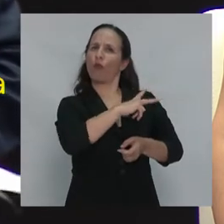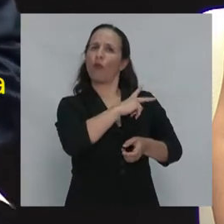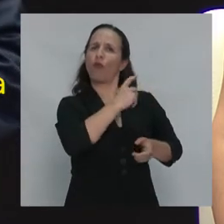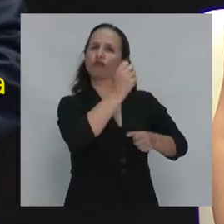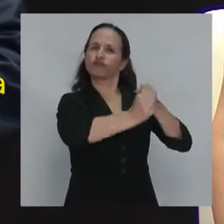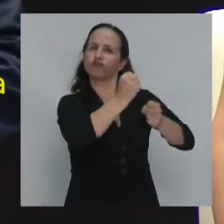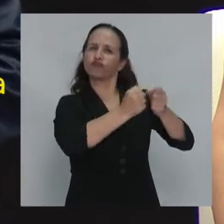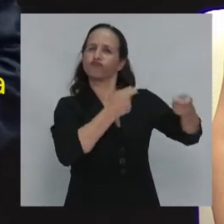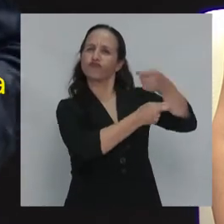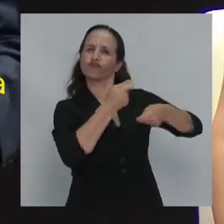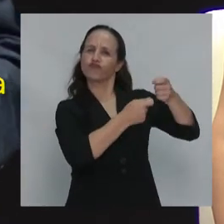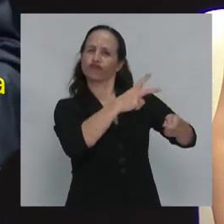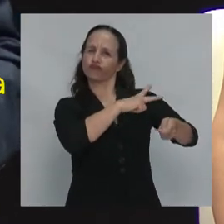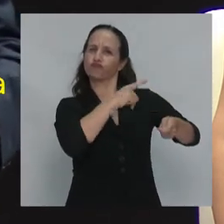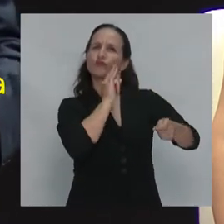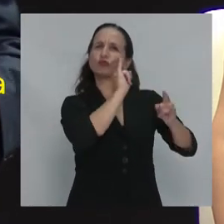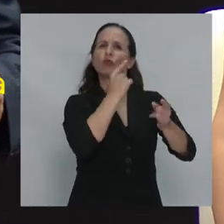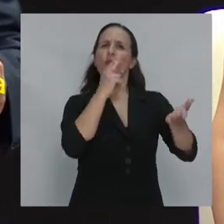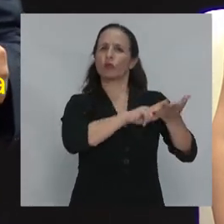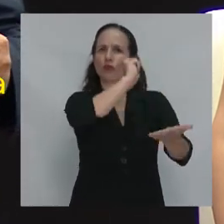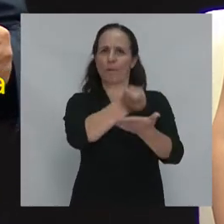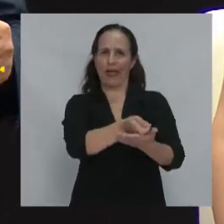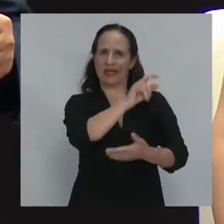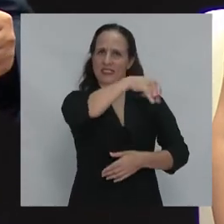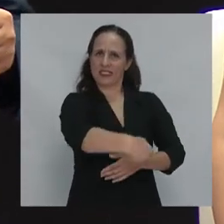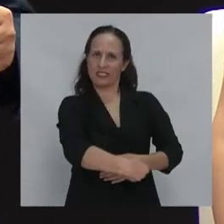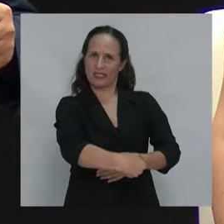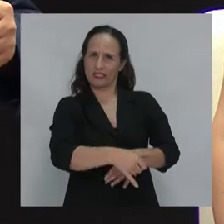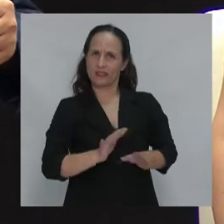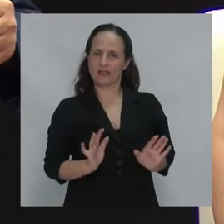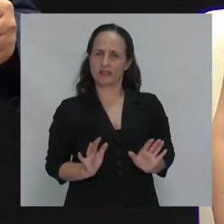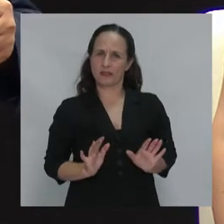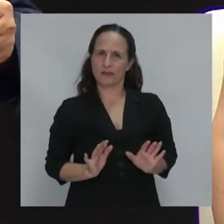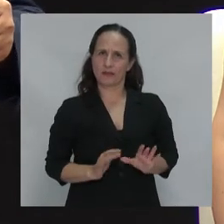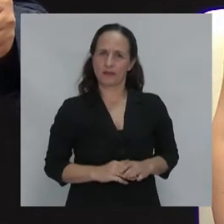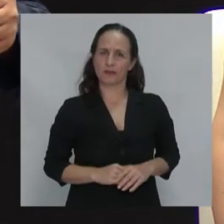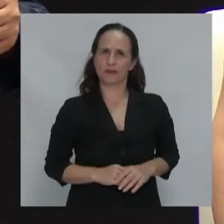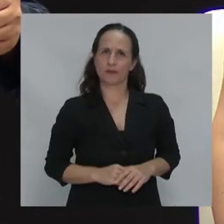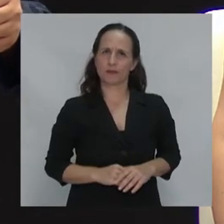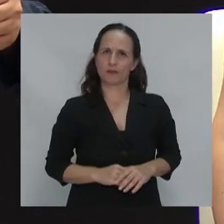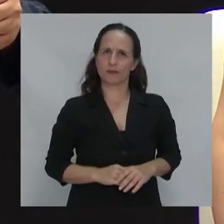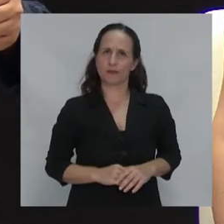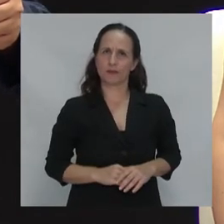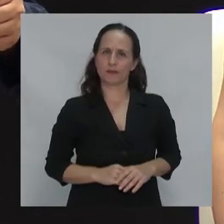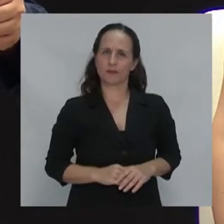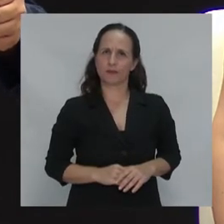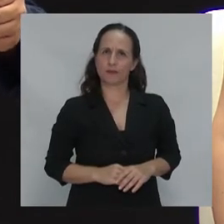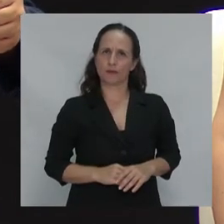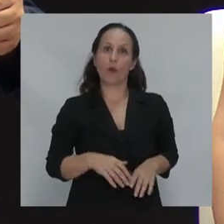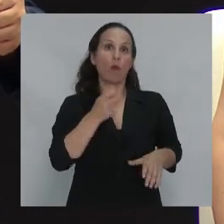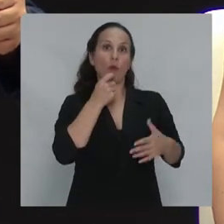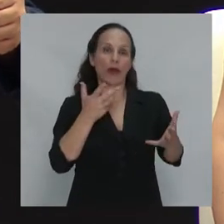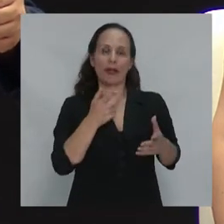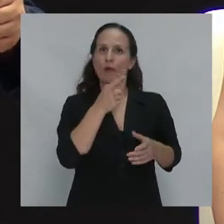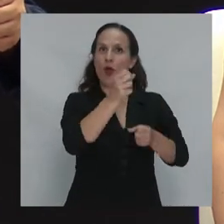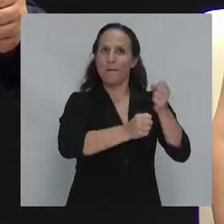The taxation of digitalization returns of major technology companies would mark an important step